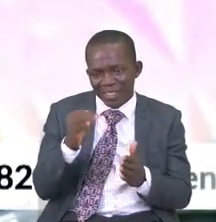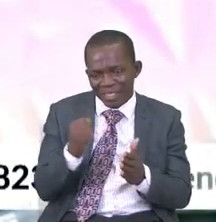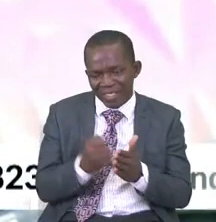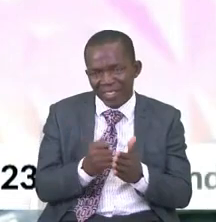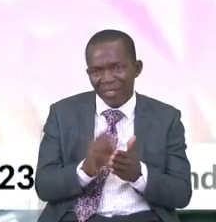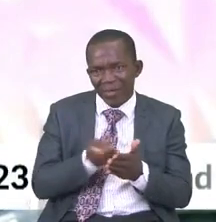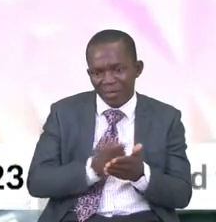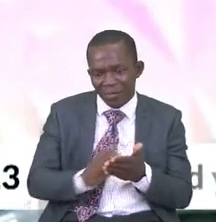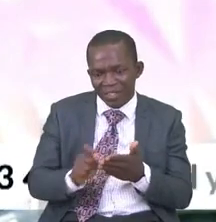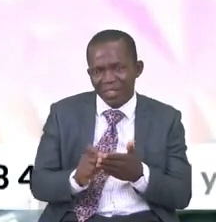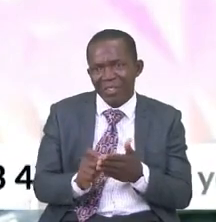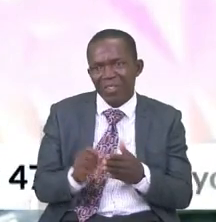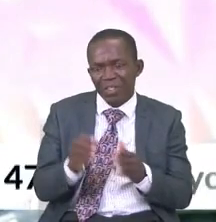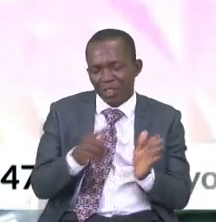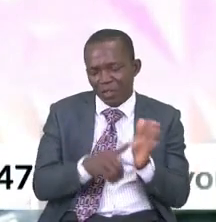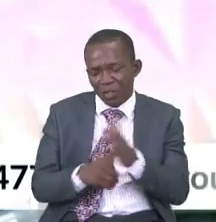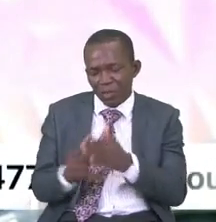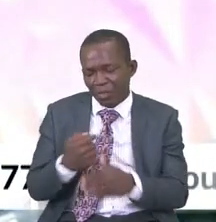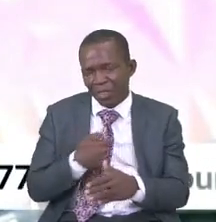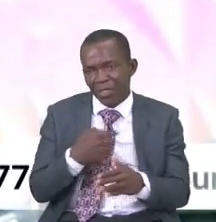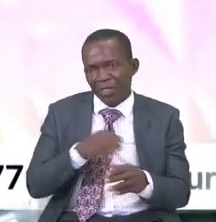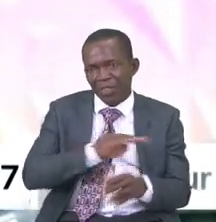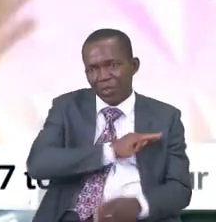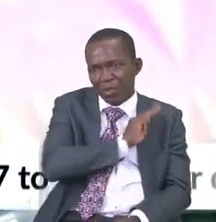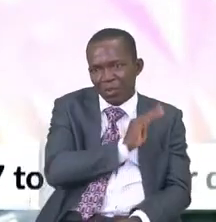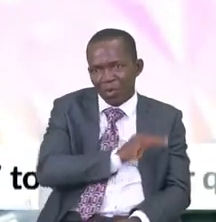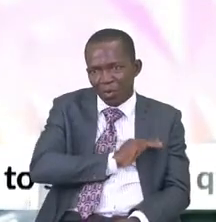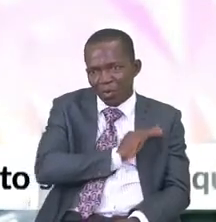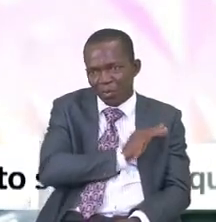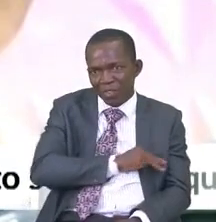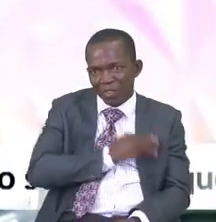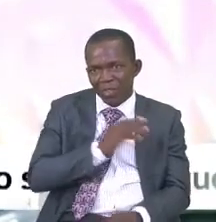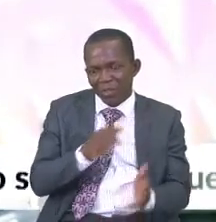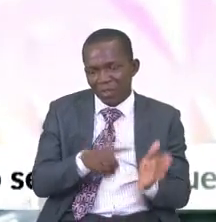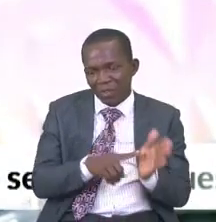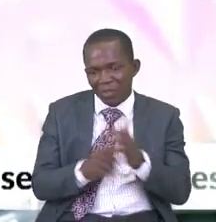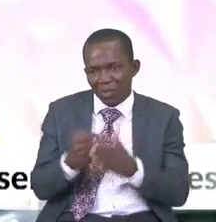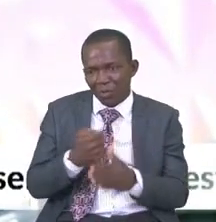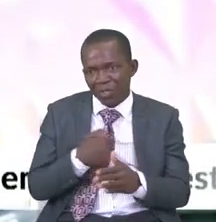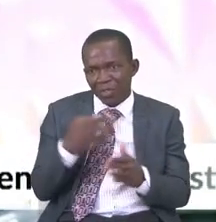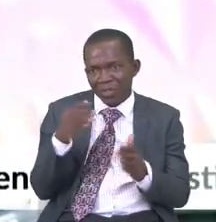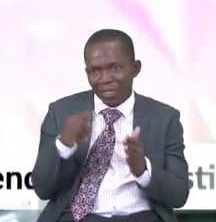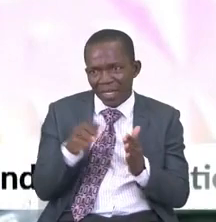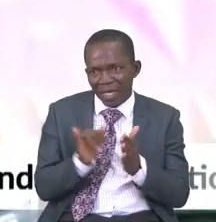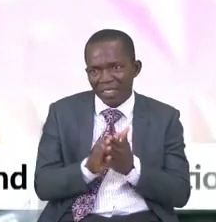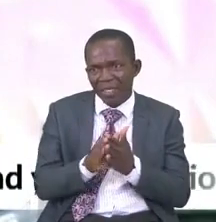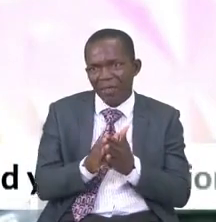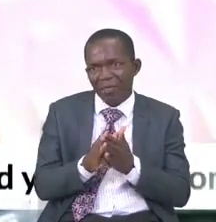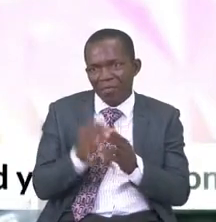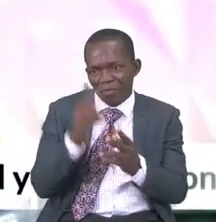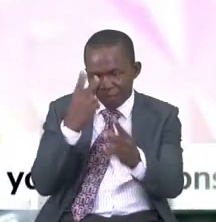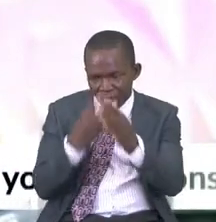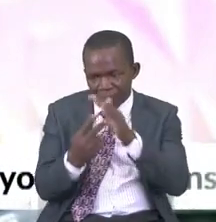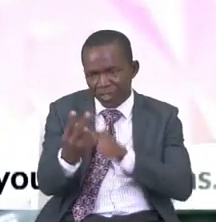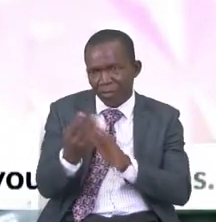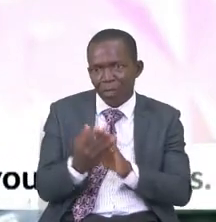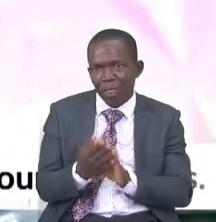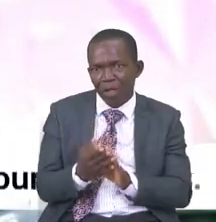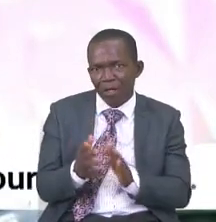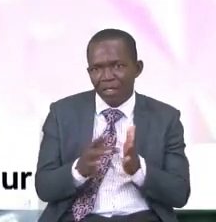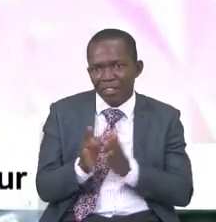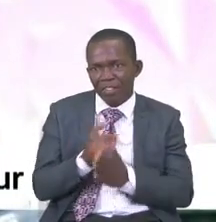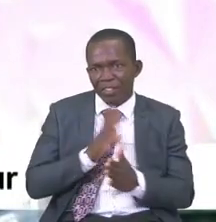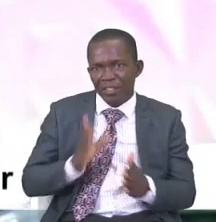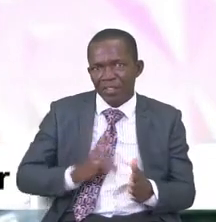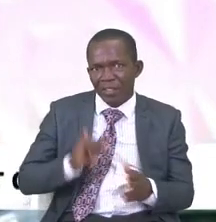vision. Show me your mission. And Jesus Christ was very clear to us what